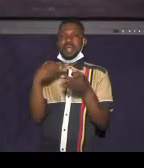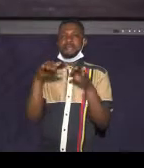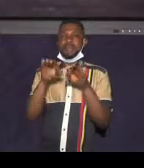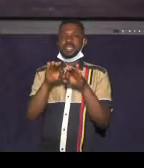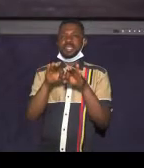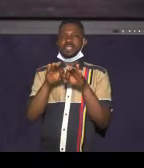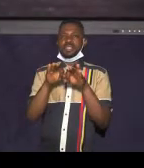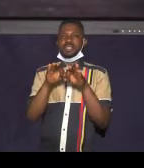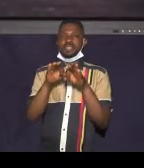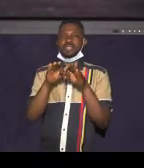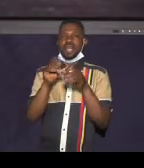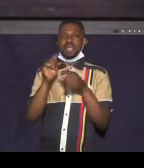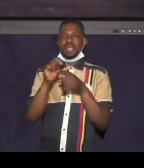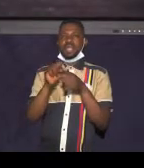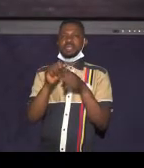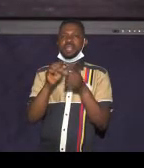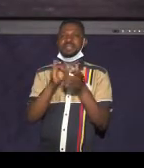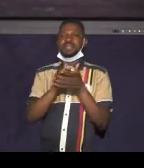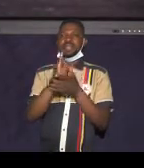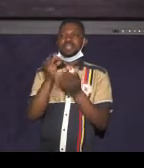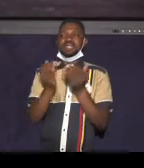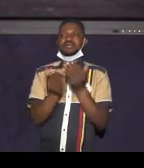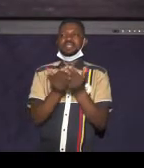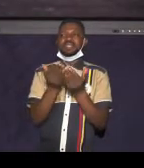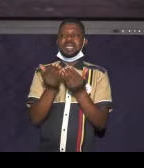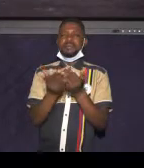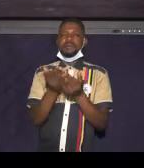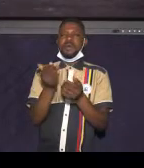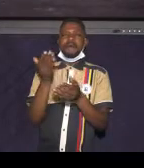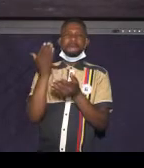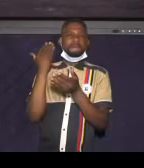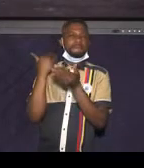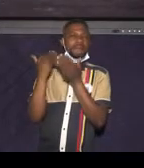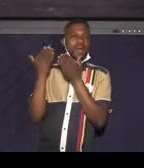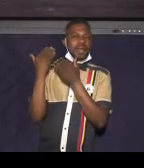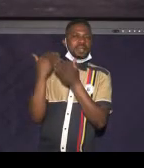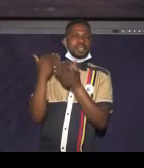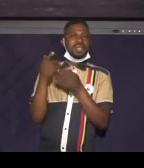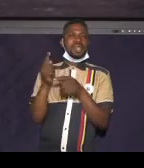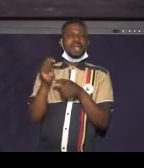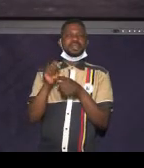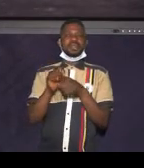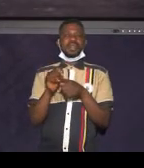important tense. That is the simple past tense. The